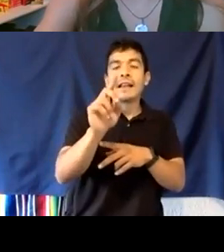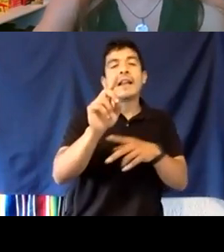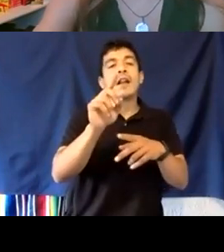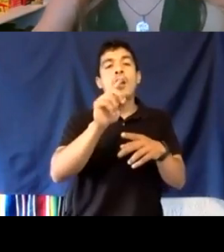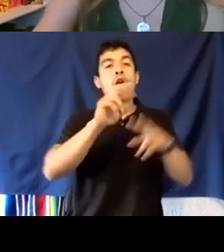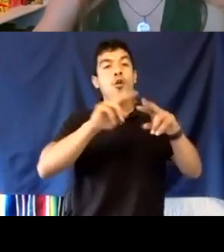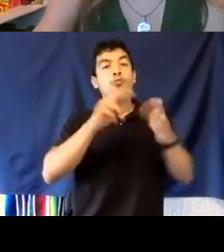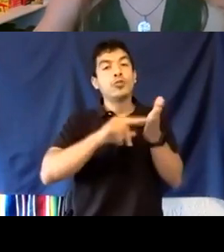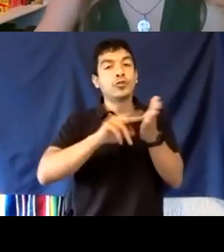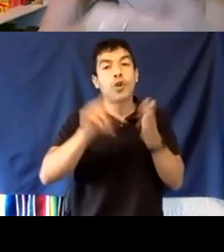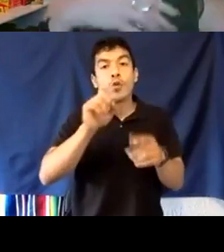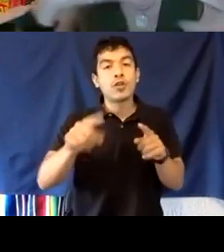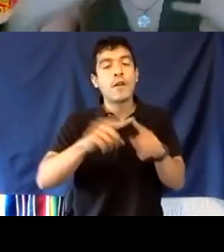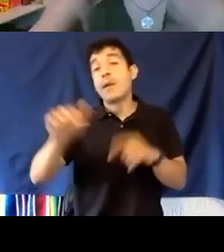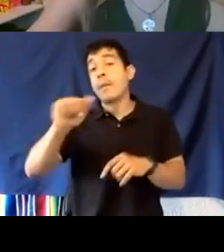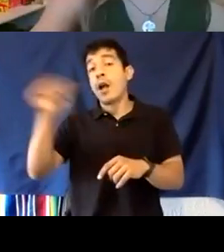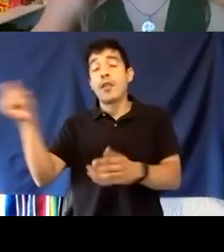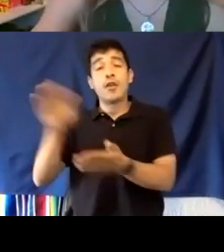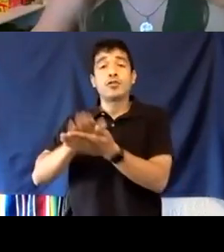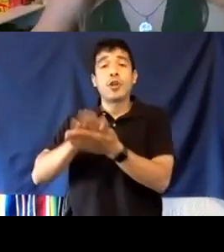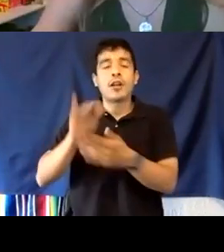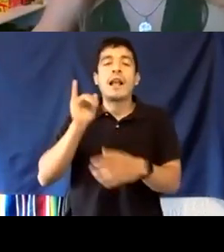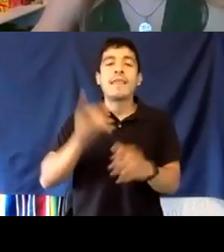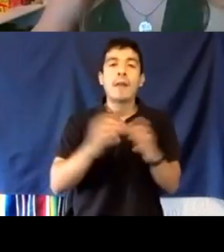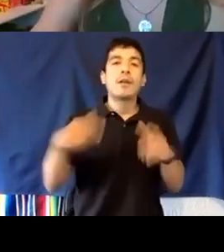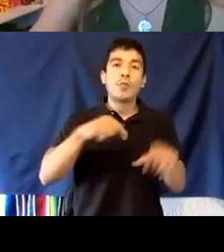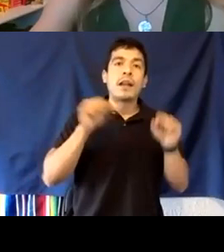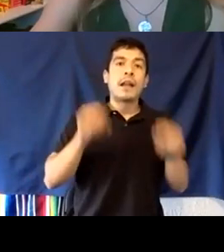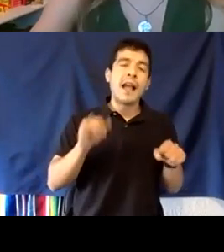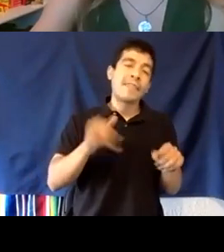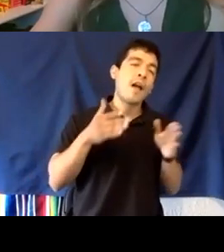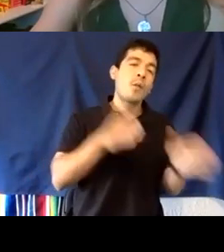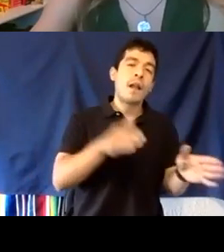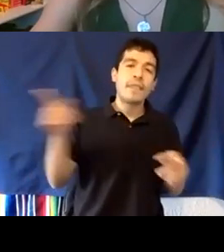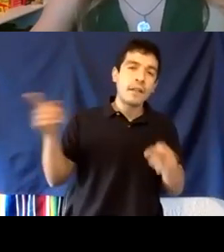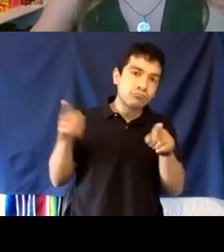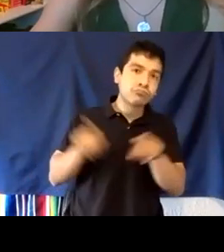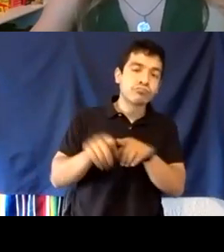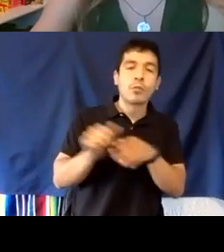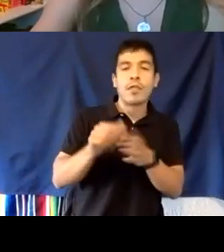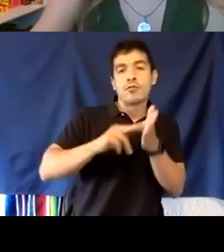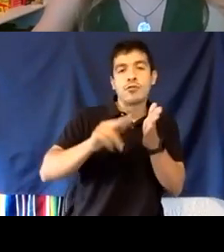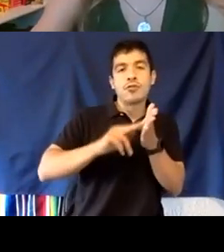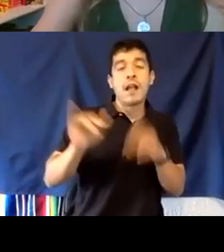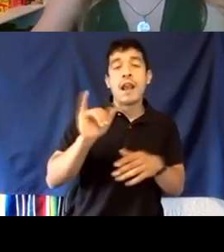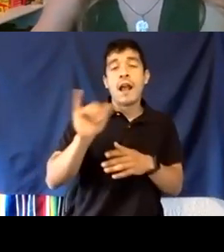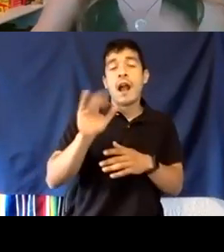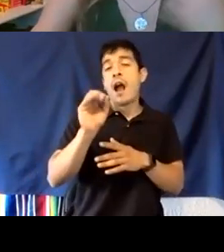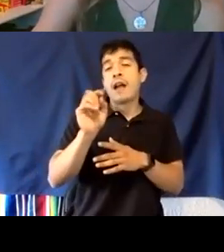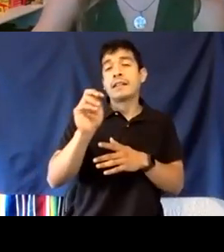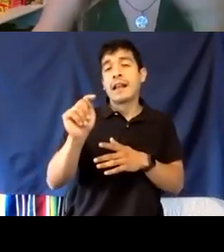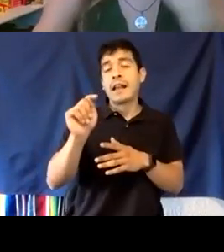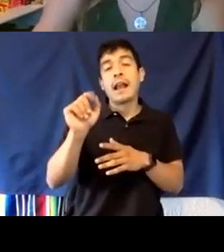can. And in that way, the research is iterative. When we're doing things like content analysis, which is the